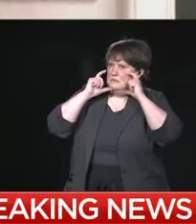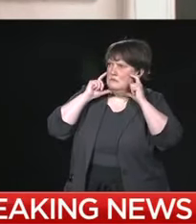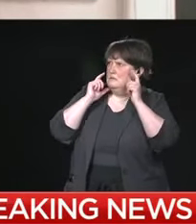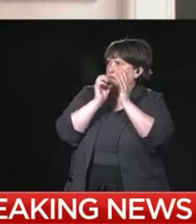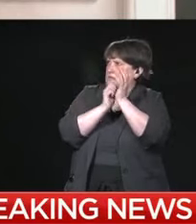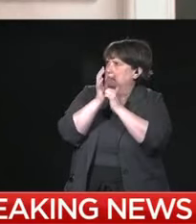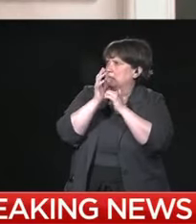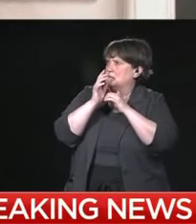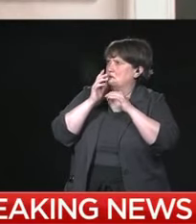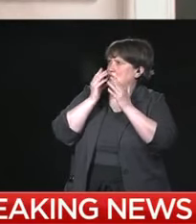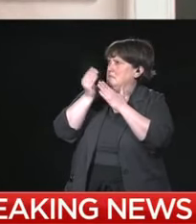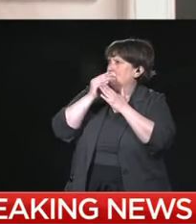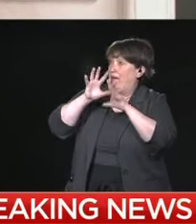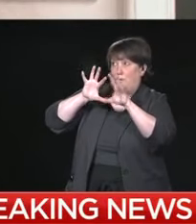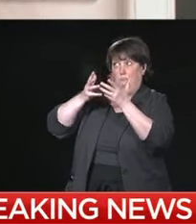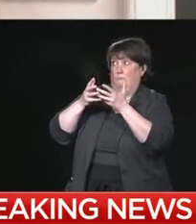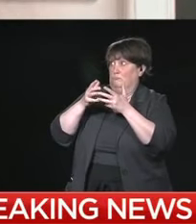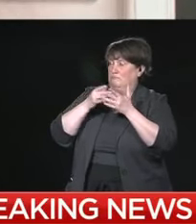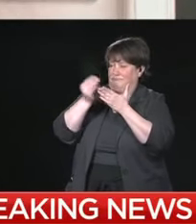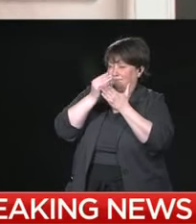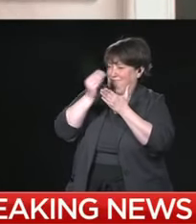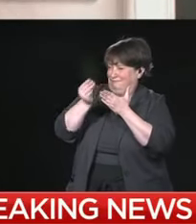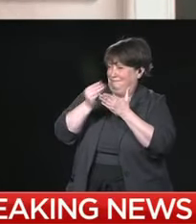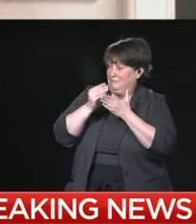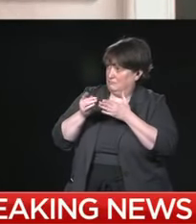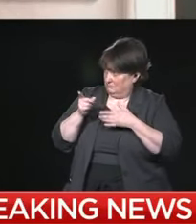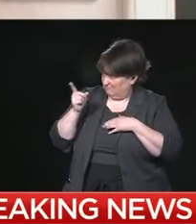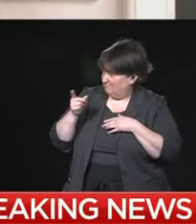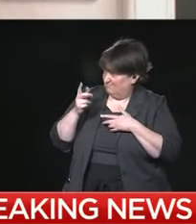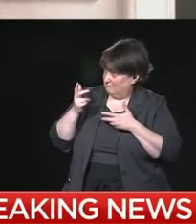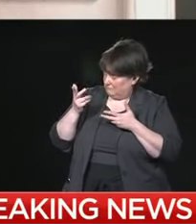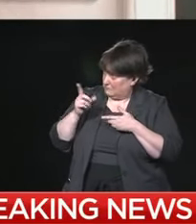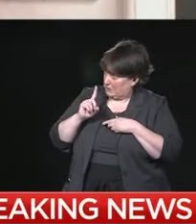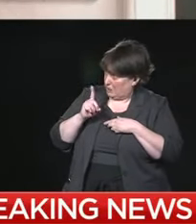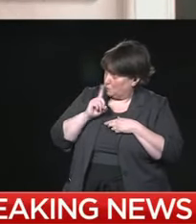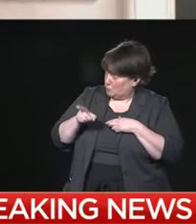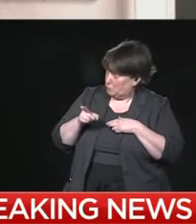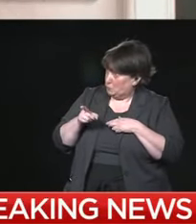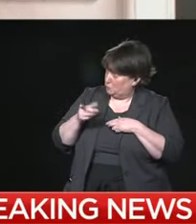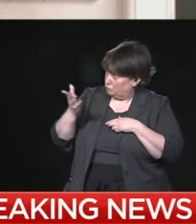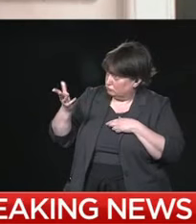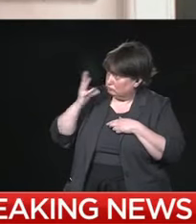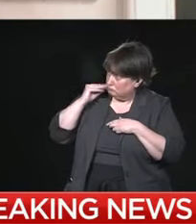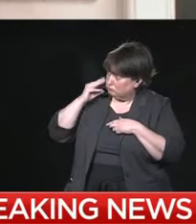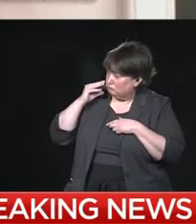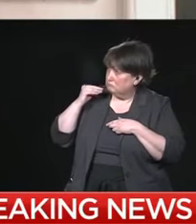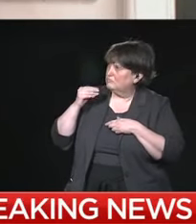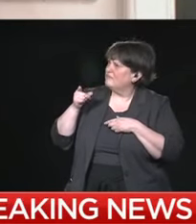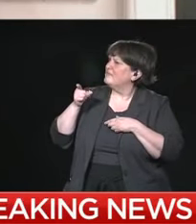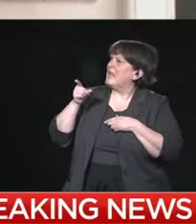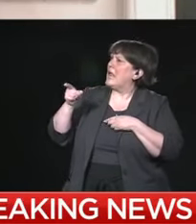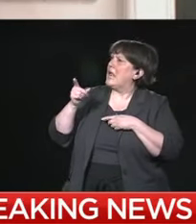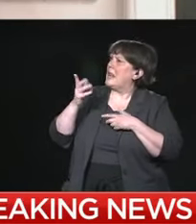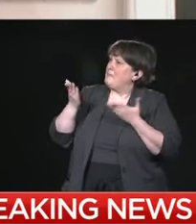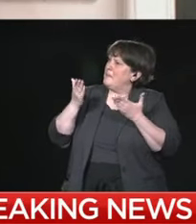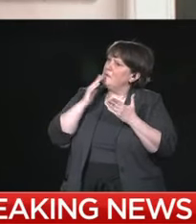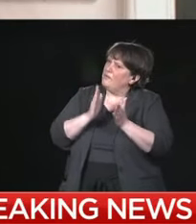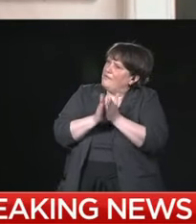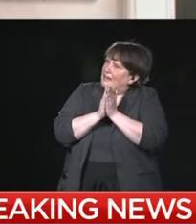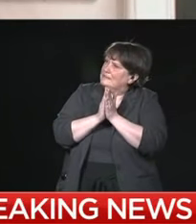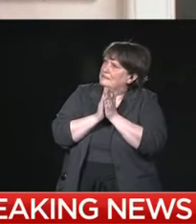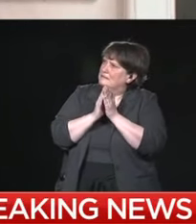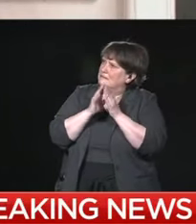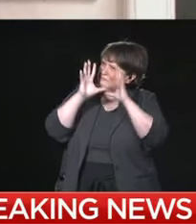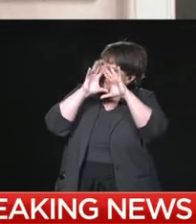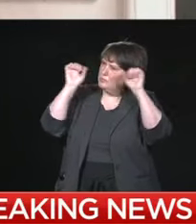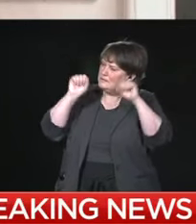on the international market. I'm wondering if you found that to be the case, and if so, if you have prevailed upon President Trump to work together